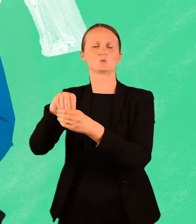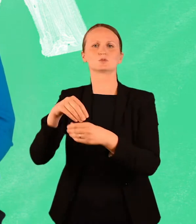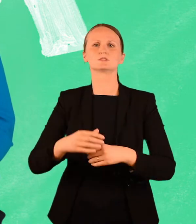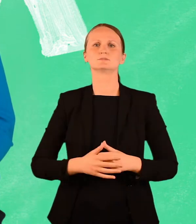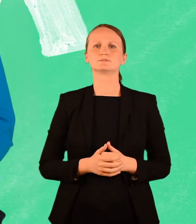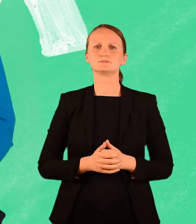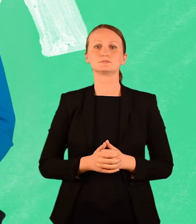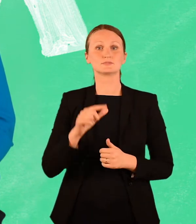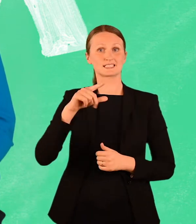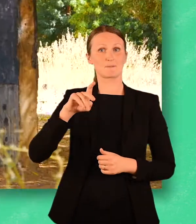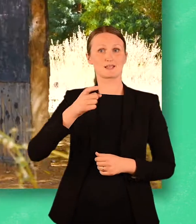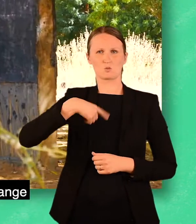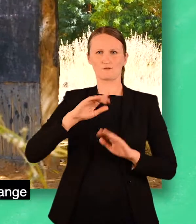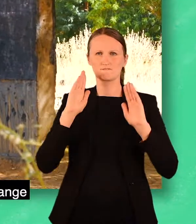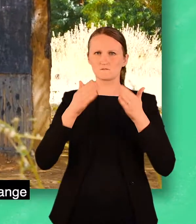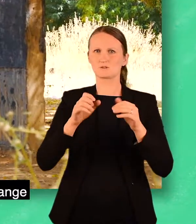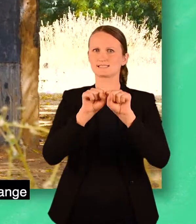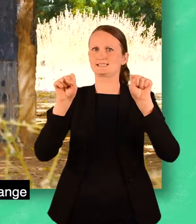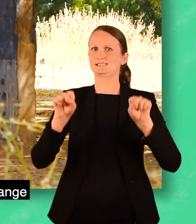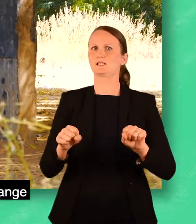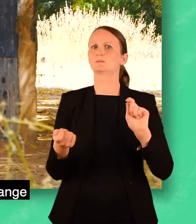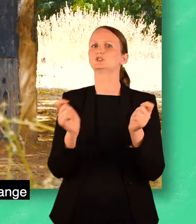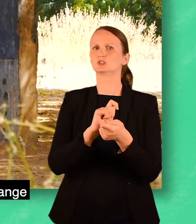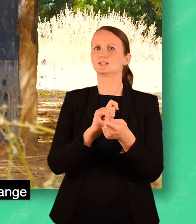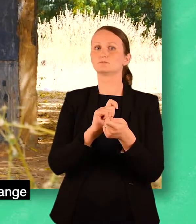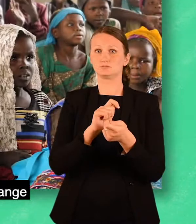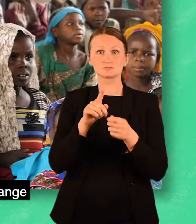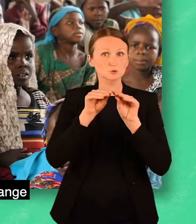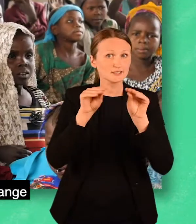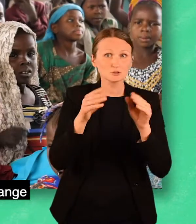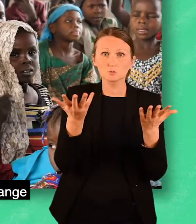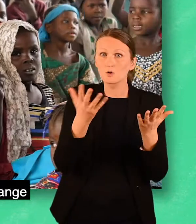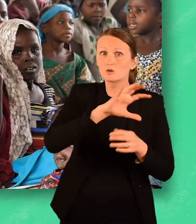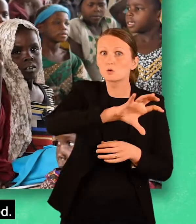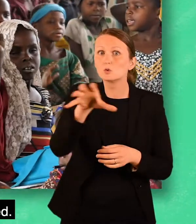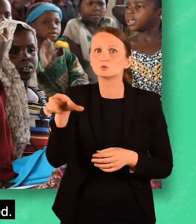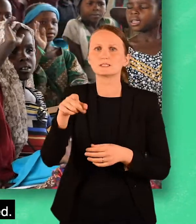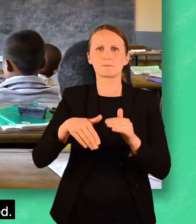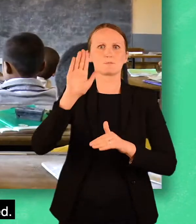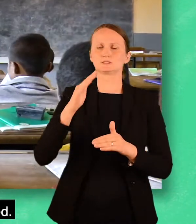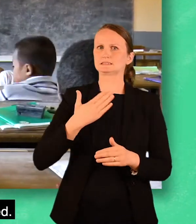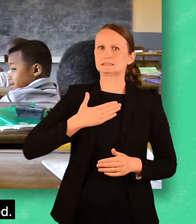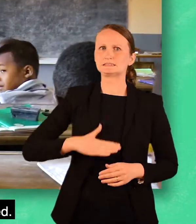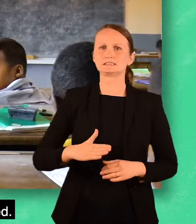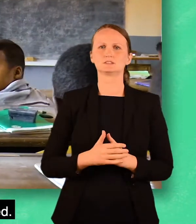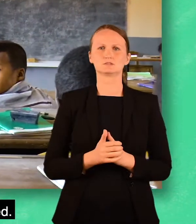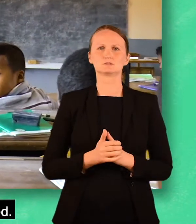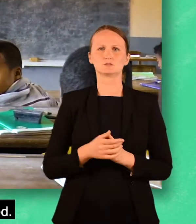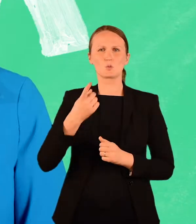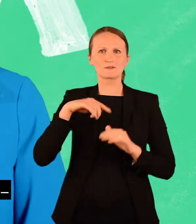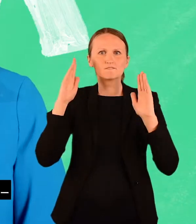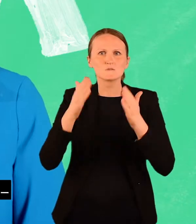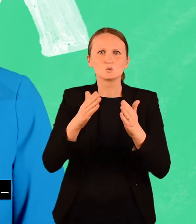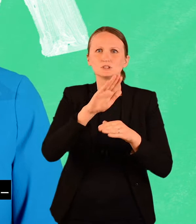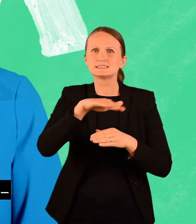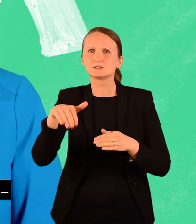all marginalized children. GPE focuses on systems-level change in education for countries in the greatest need.